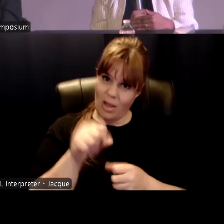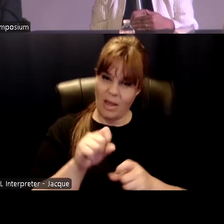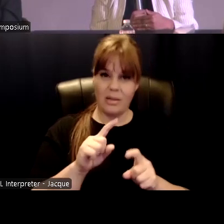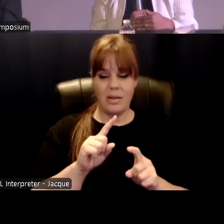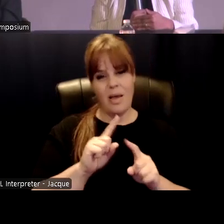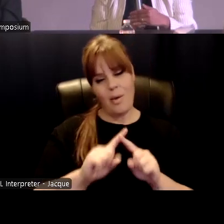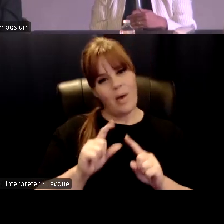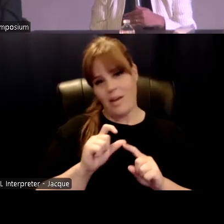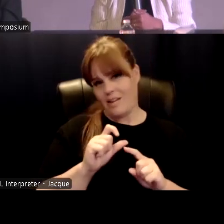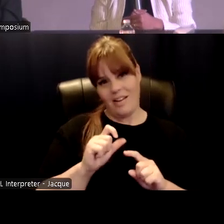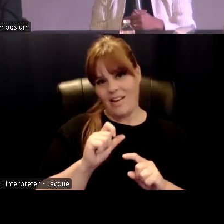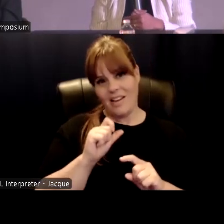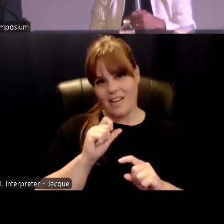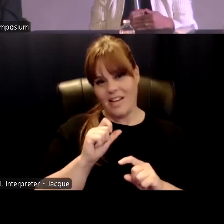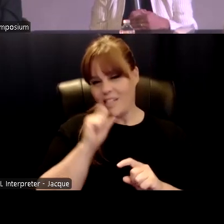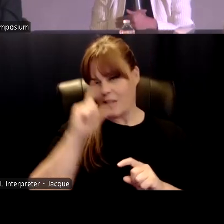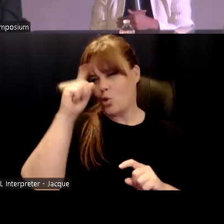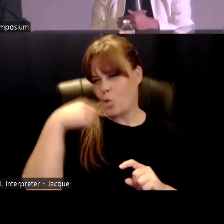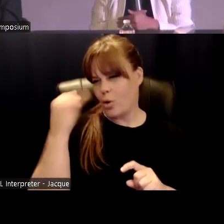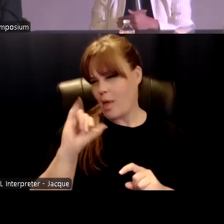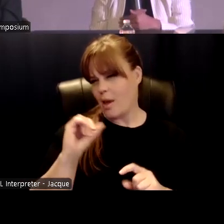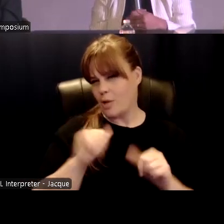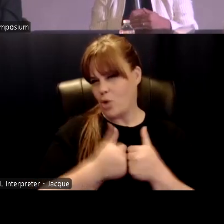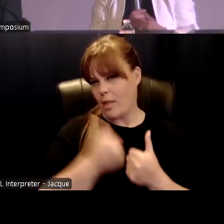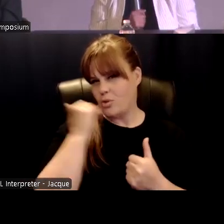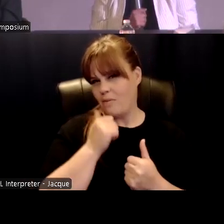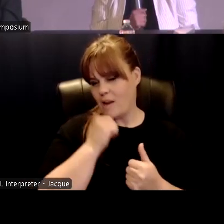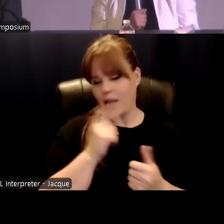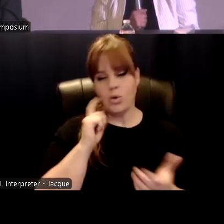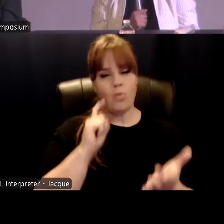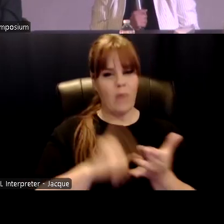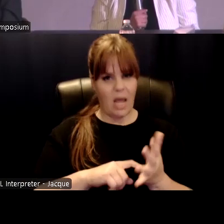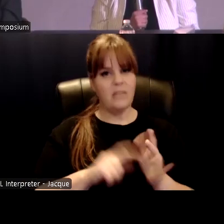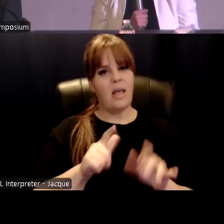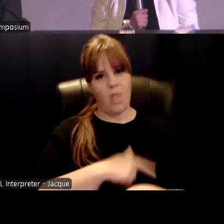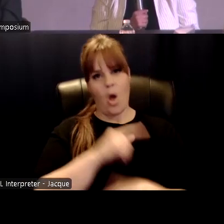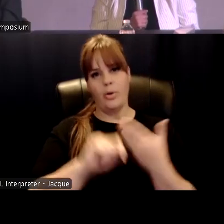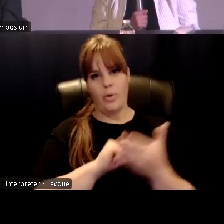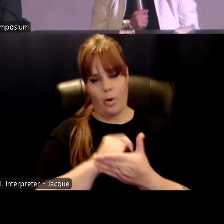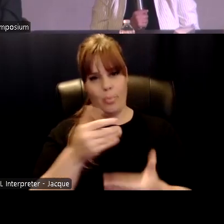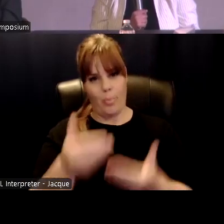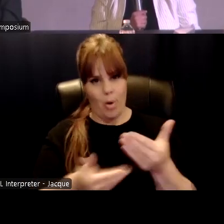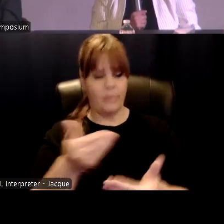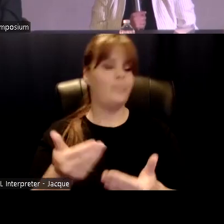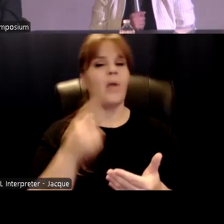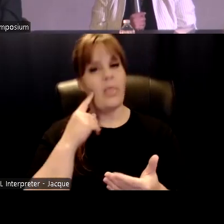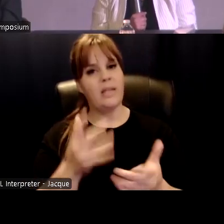challenge every day. You just need to recognize that long-term process, I think has been helpful